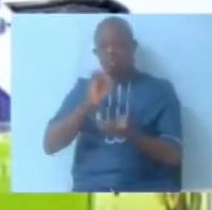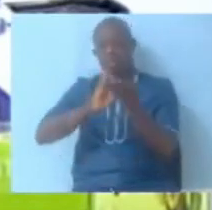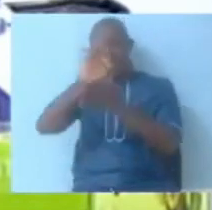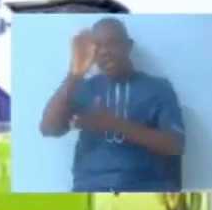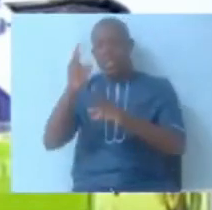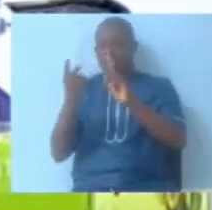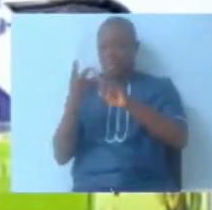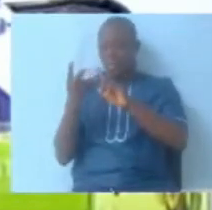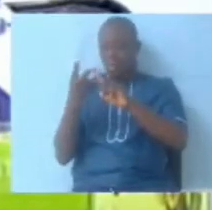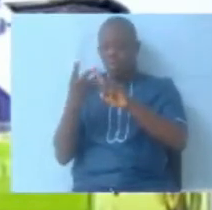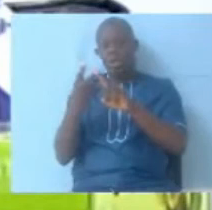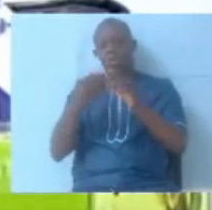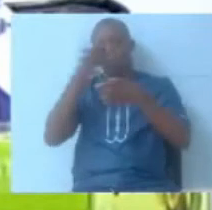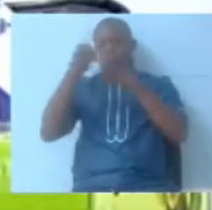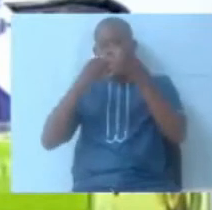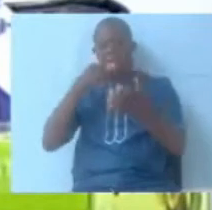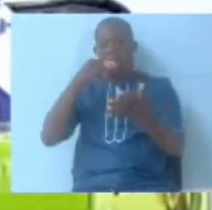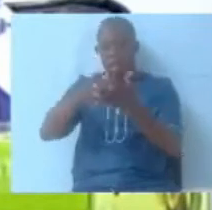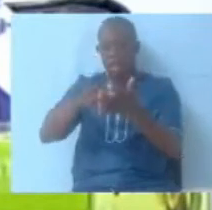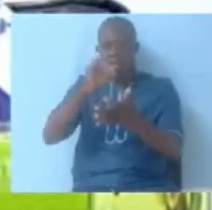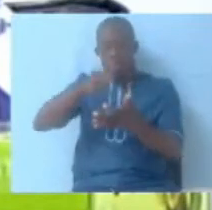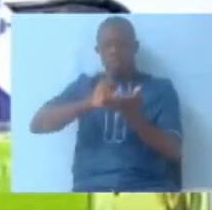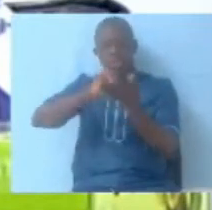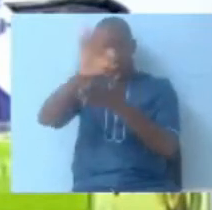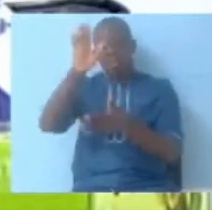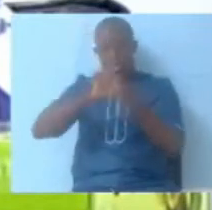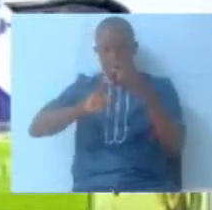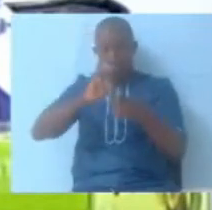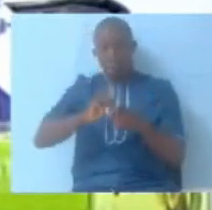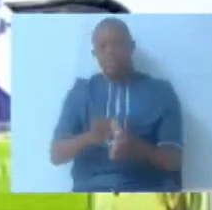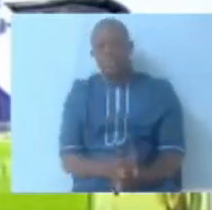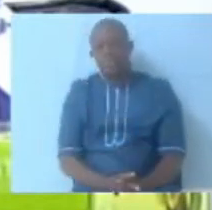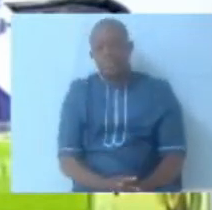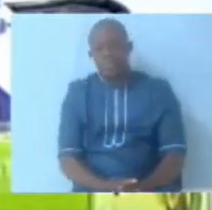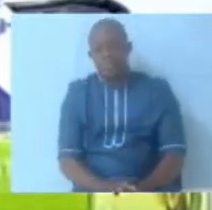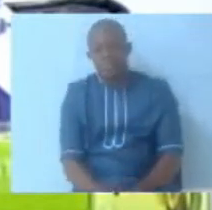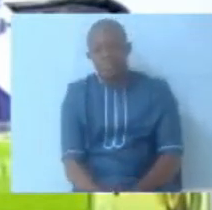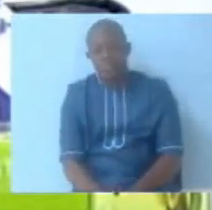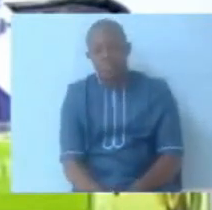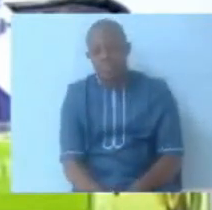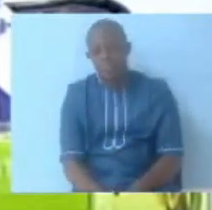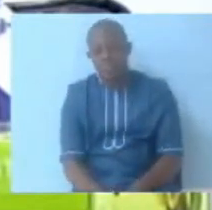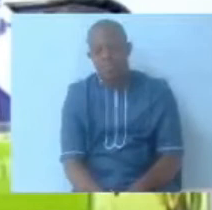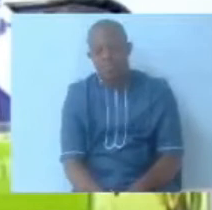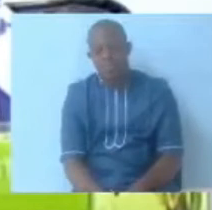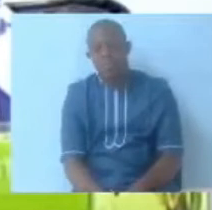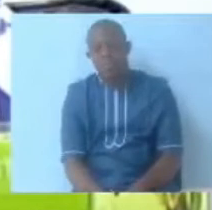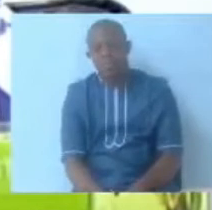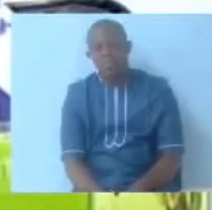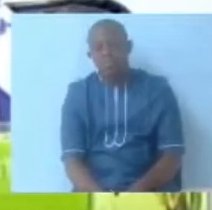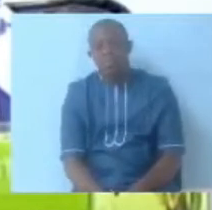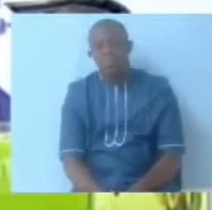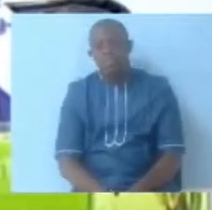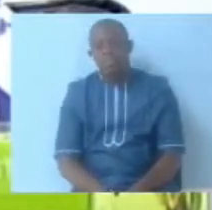janin commander flanjango bekela wala nyim fonya kongata ngaletar flanjango safe nyanta